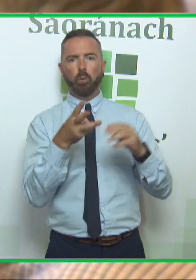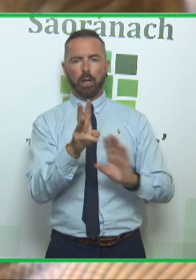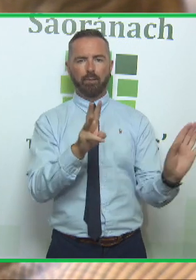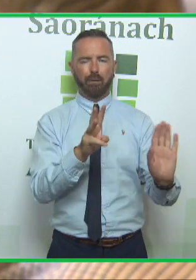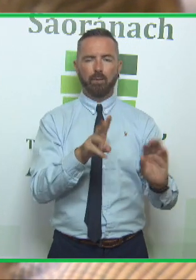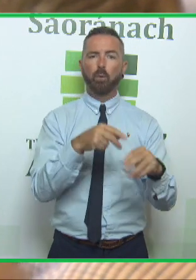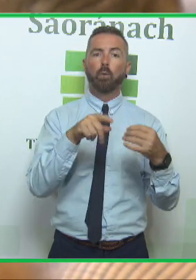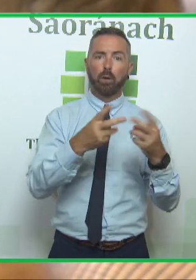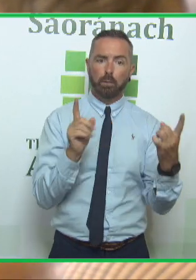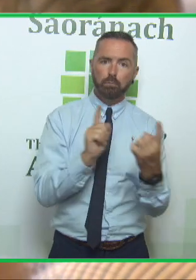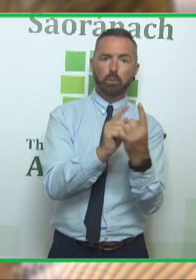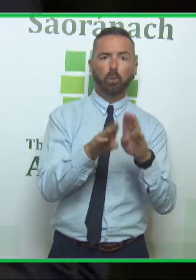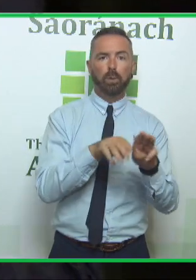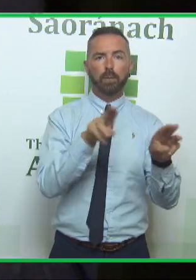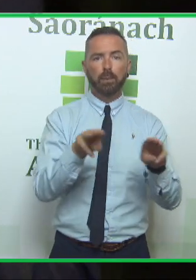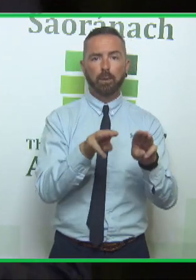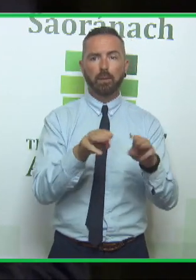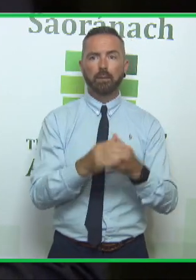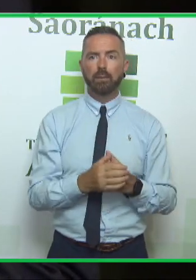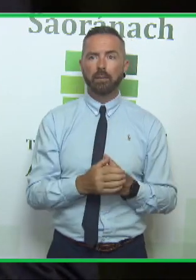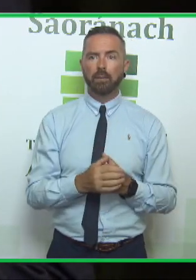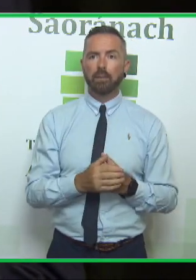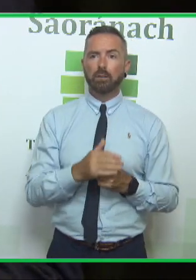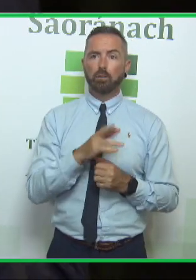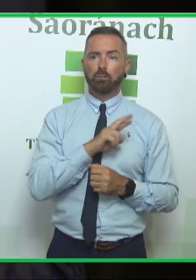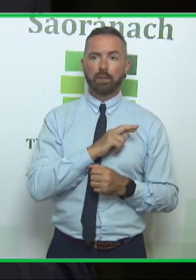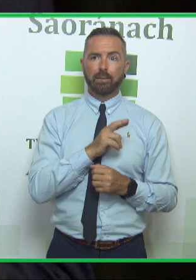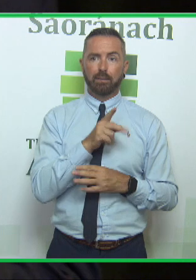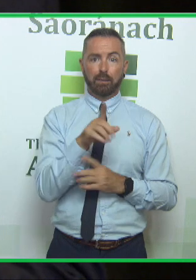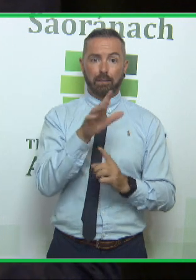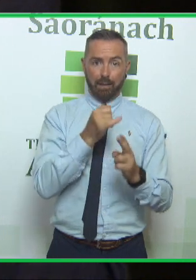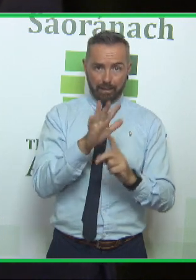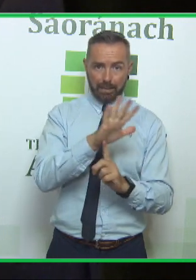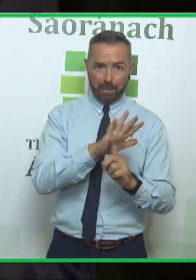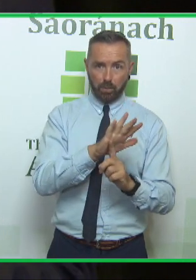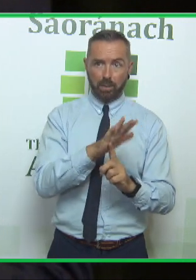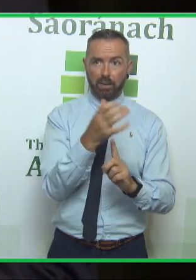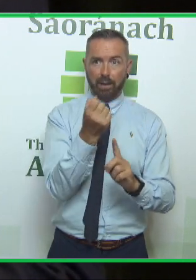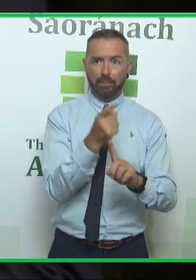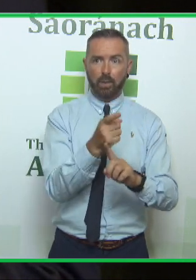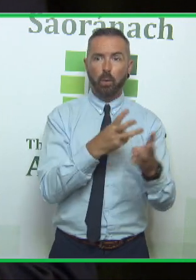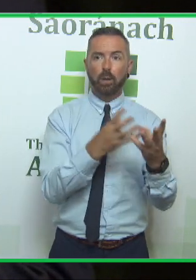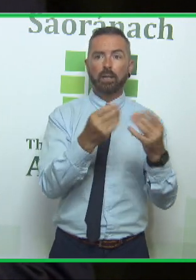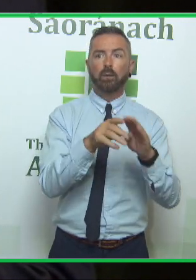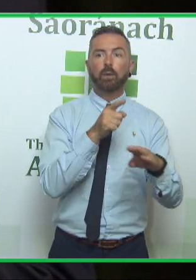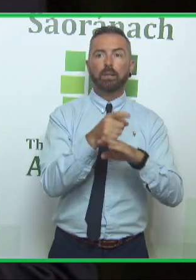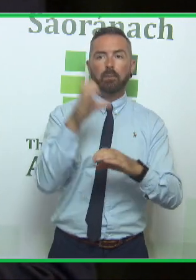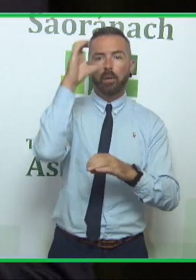neither promoting nor denouncing drug use. It simply is what it is, and people come to us and we work with them looking